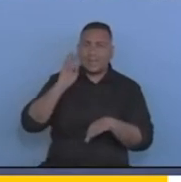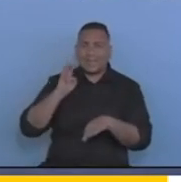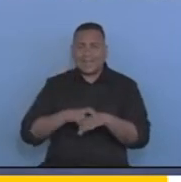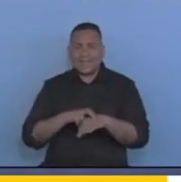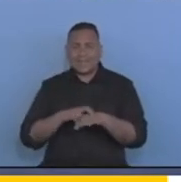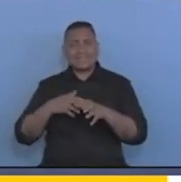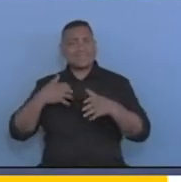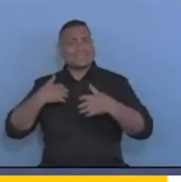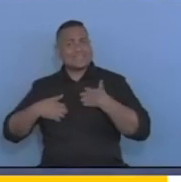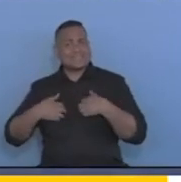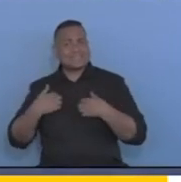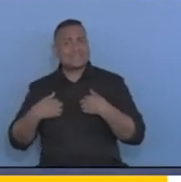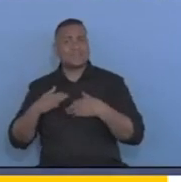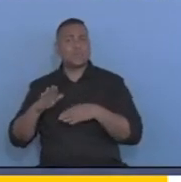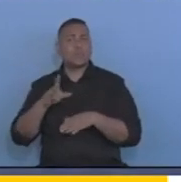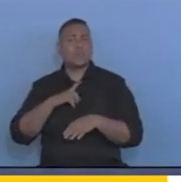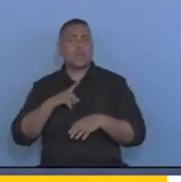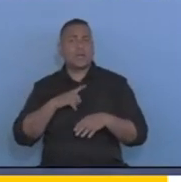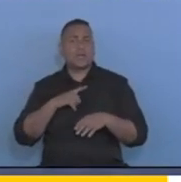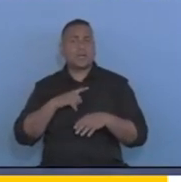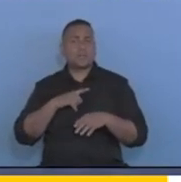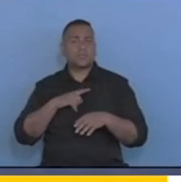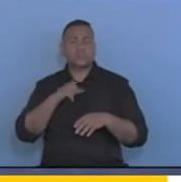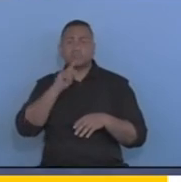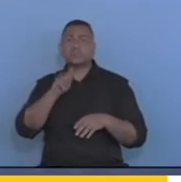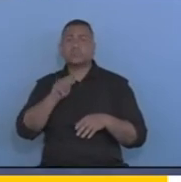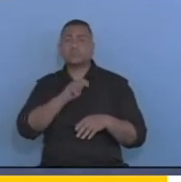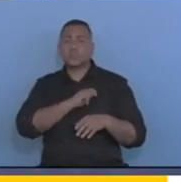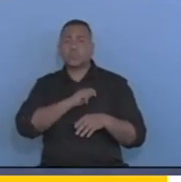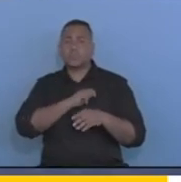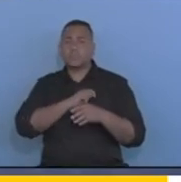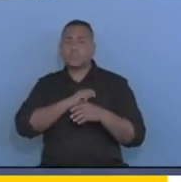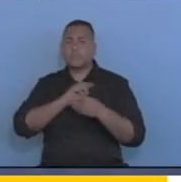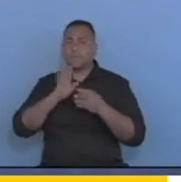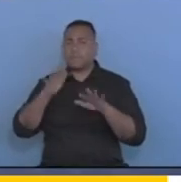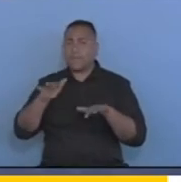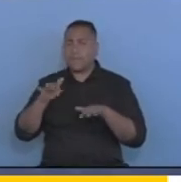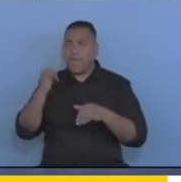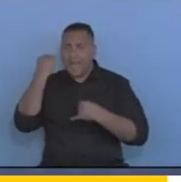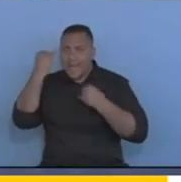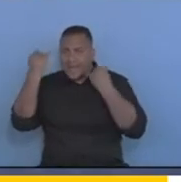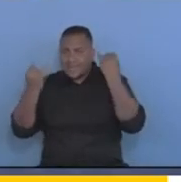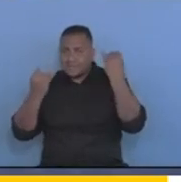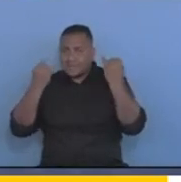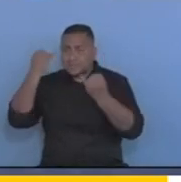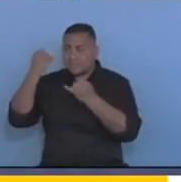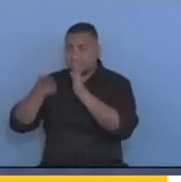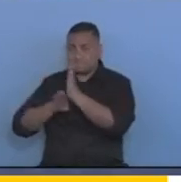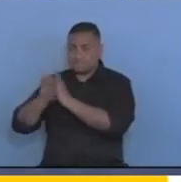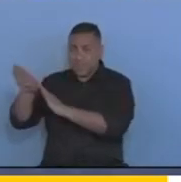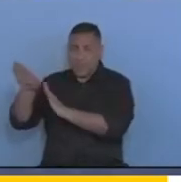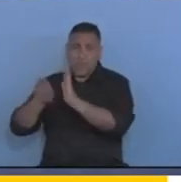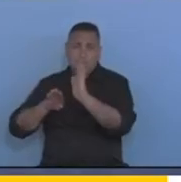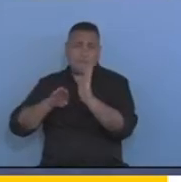is because this is really something where people who are creative, flourish. That's correct.